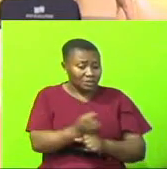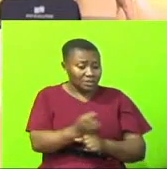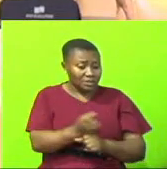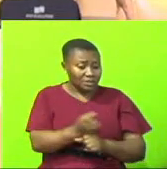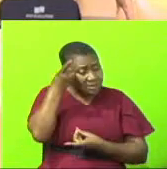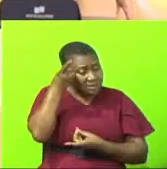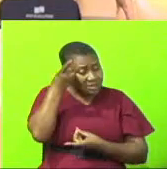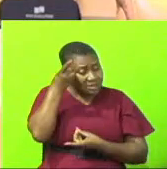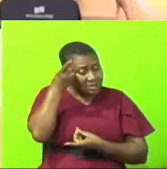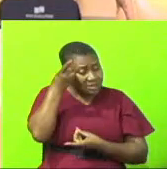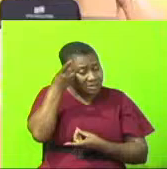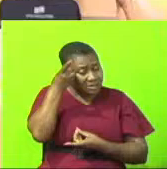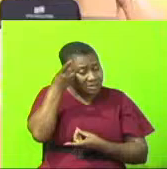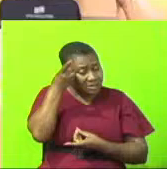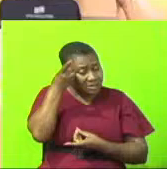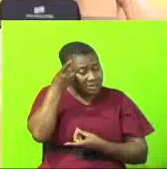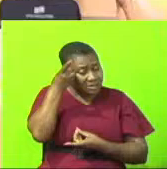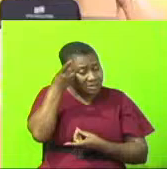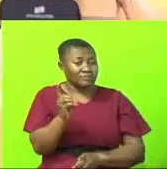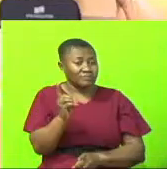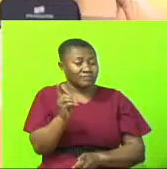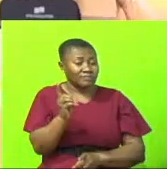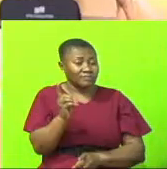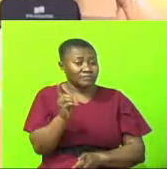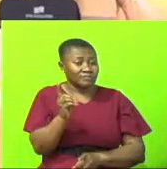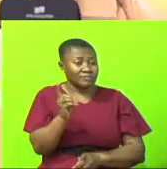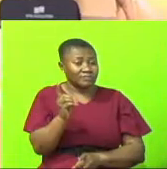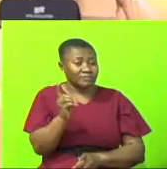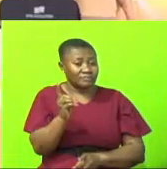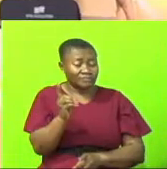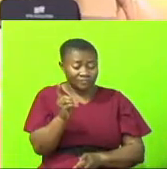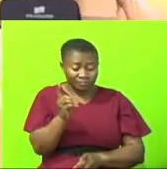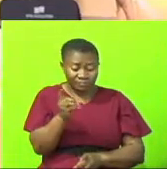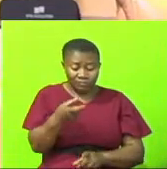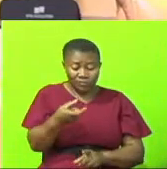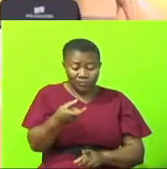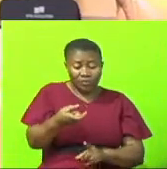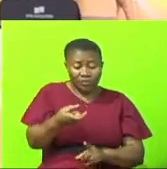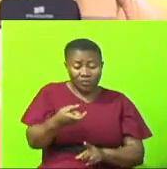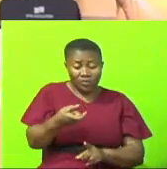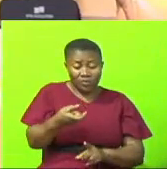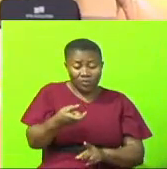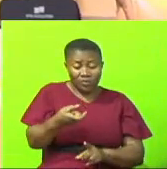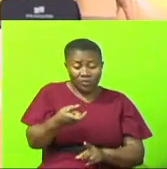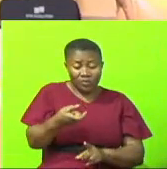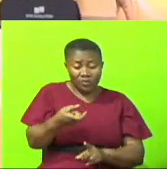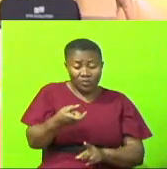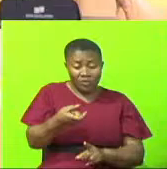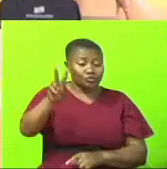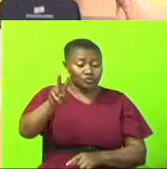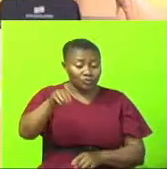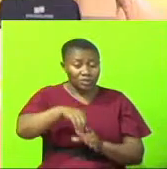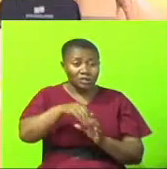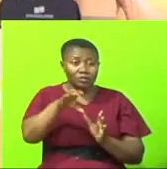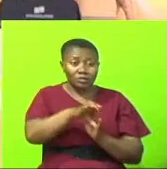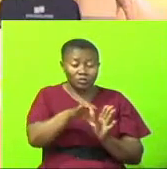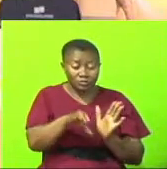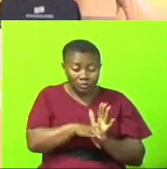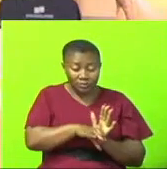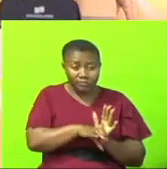In fact, in the context of Article 2 of the Constitution, it is an act